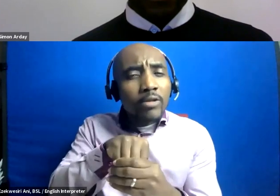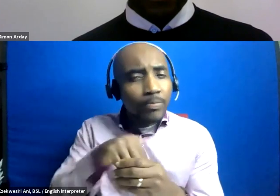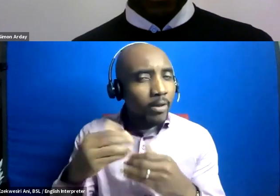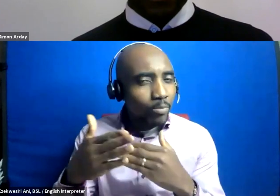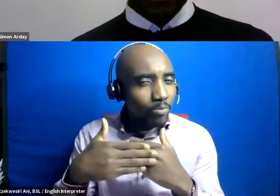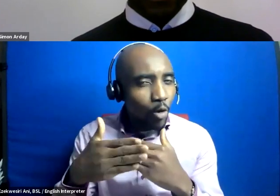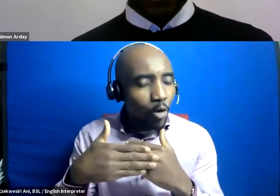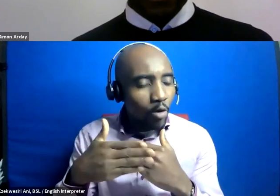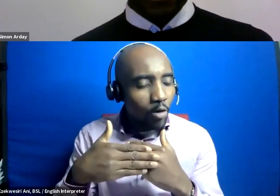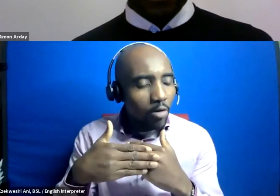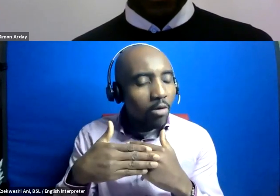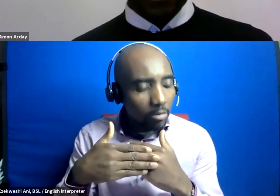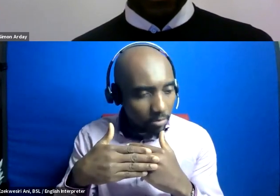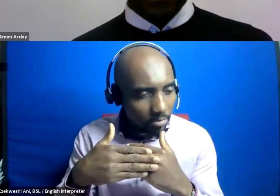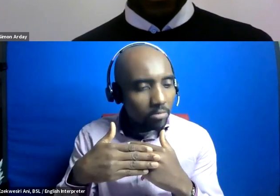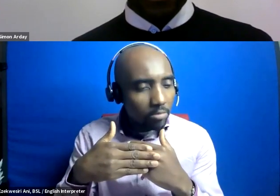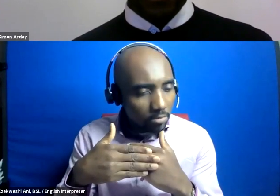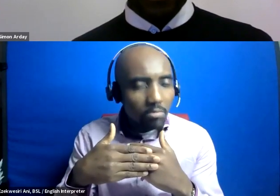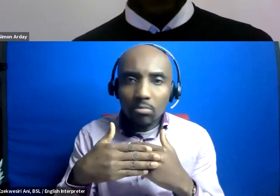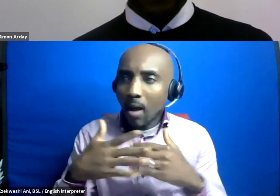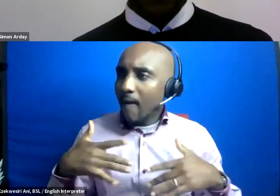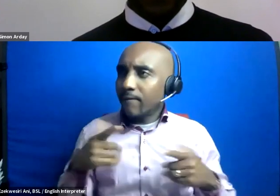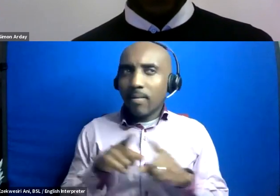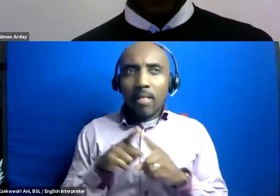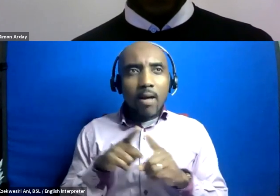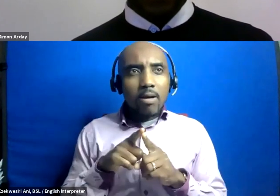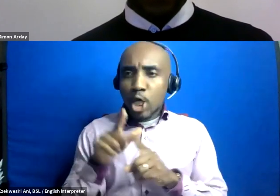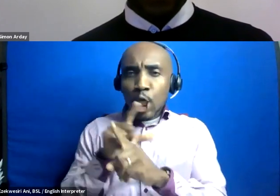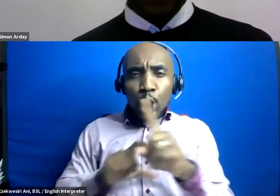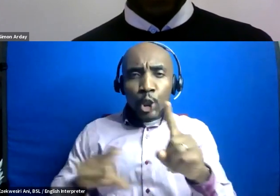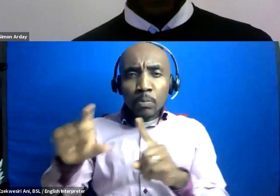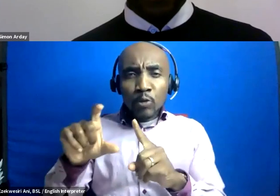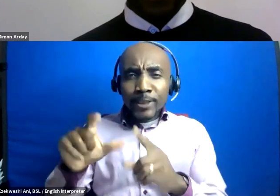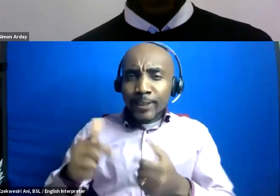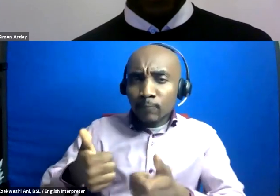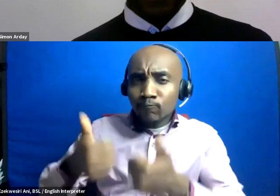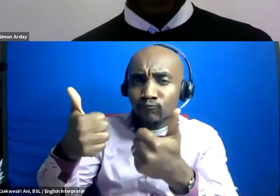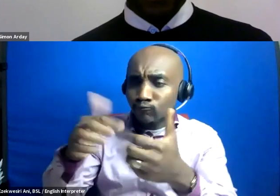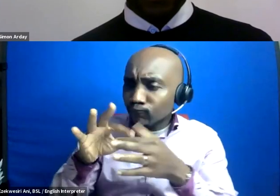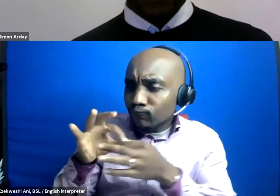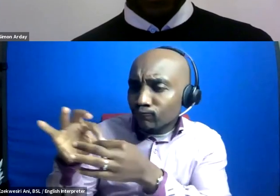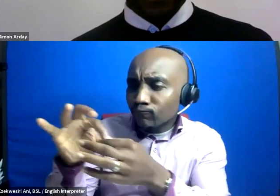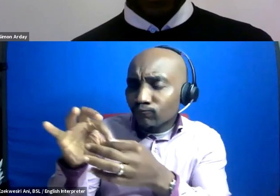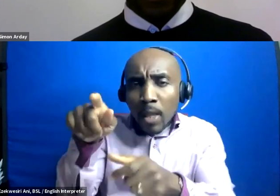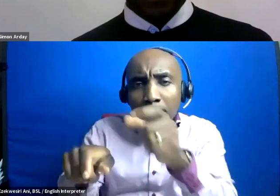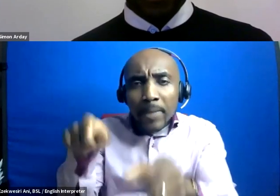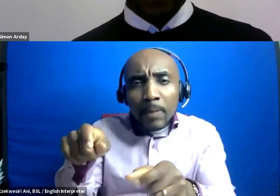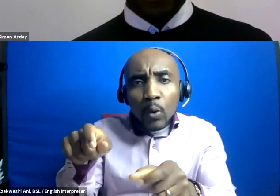now also part of a great community of people who are seeking to